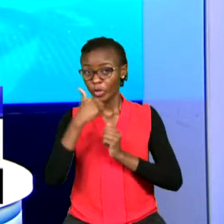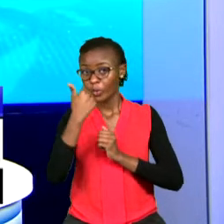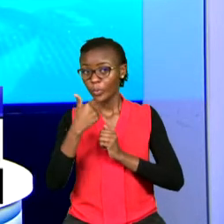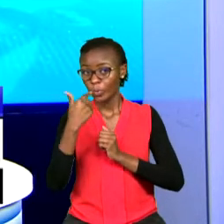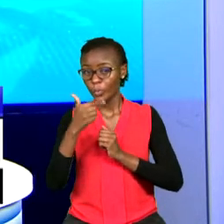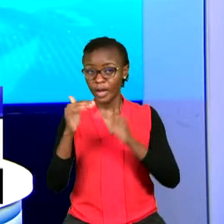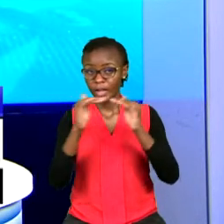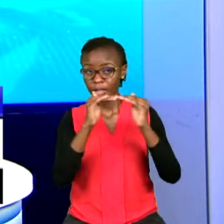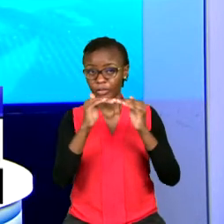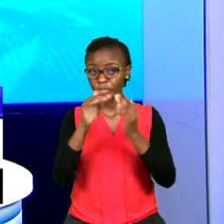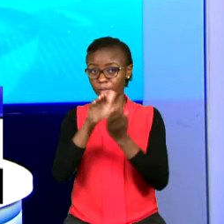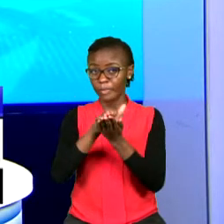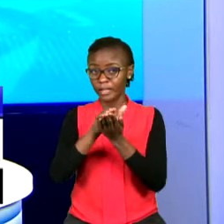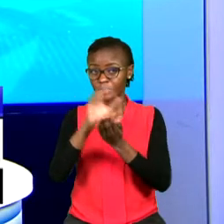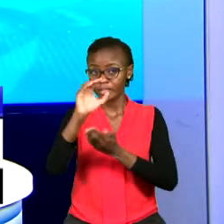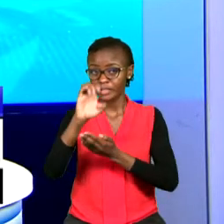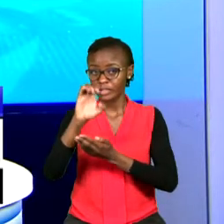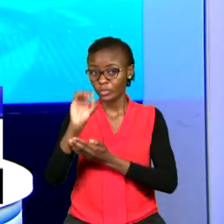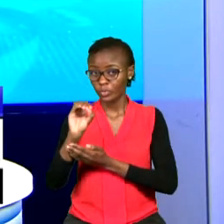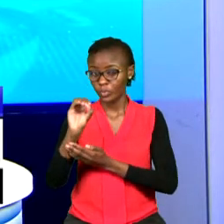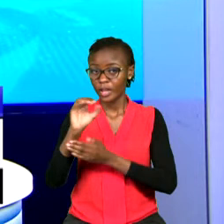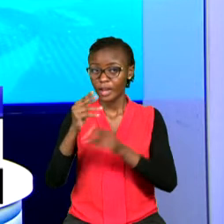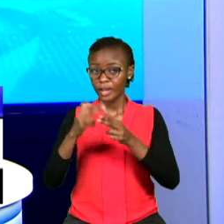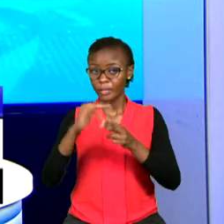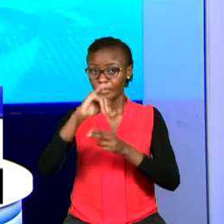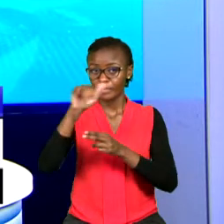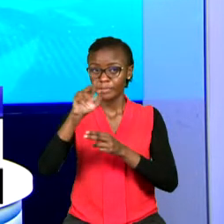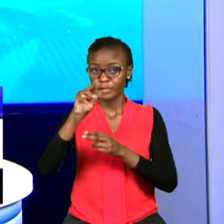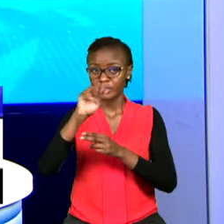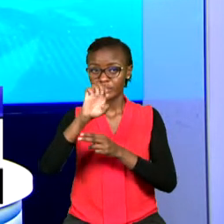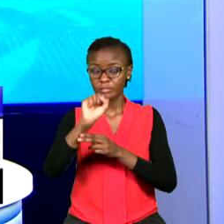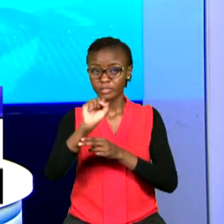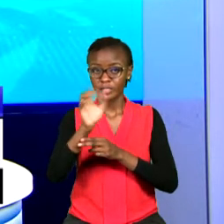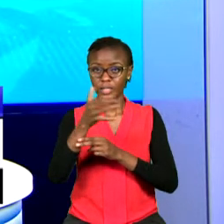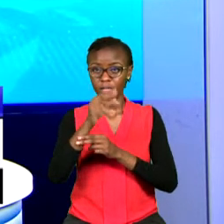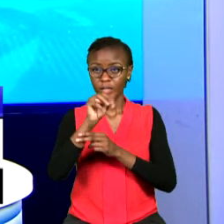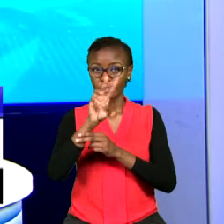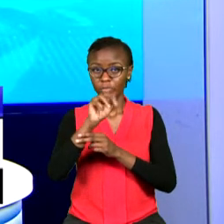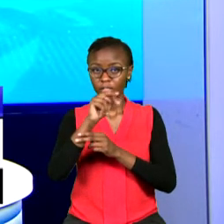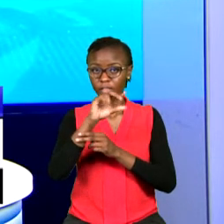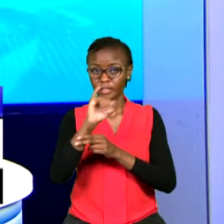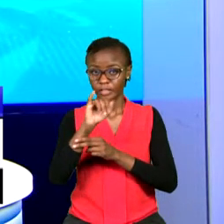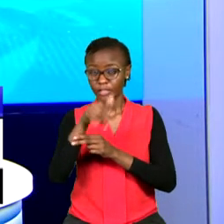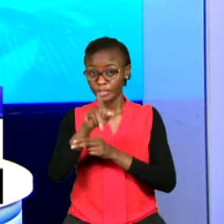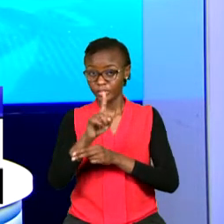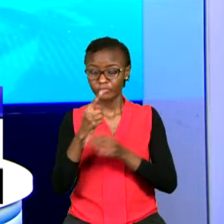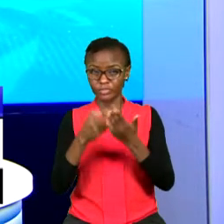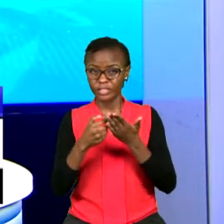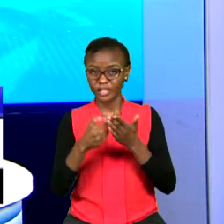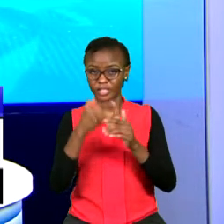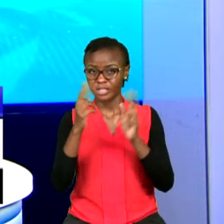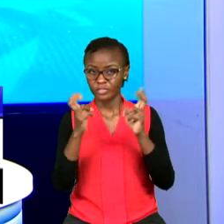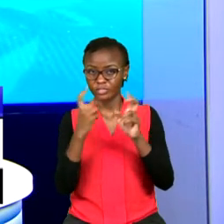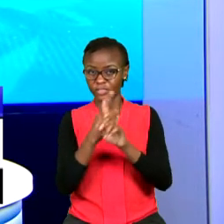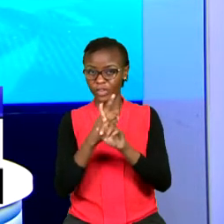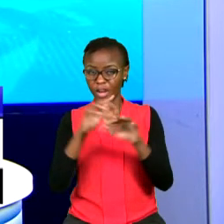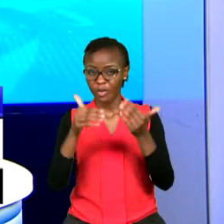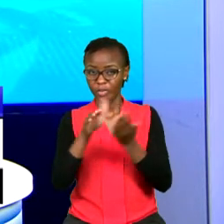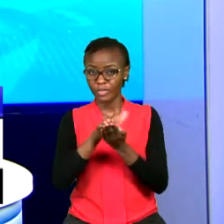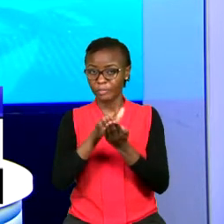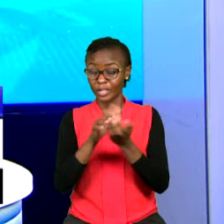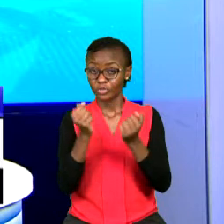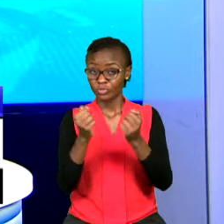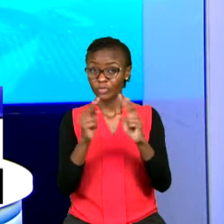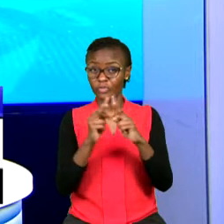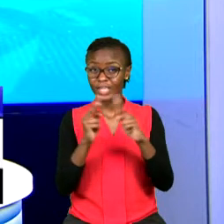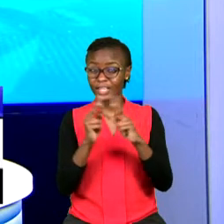Chief Executive Officer Dr. James Mwangi. Dr. Mwangi addresses a wide range of issues including how the bank has remained resilient